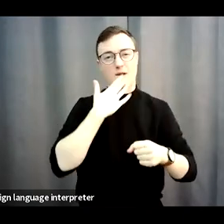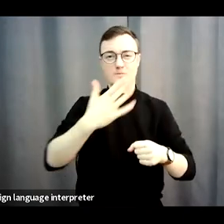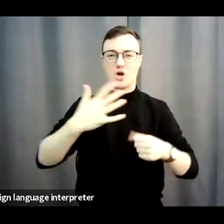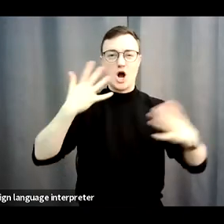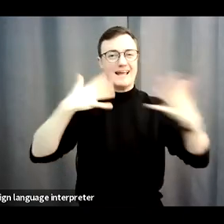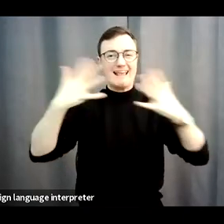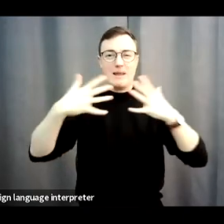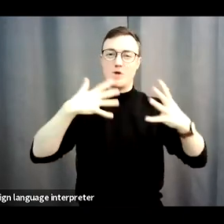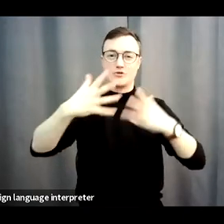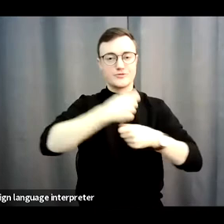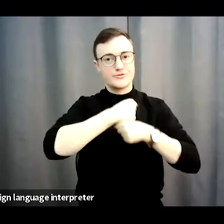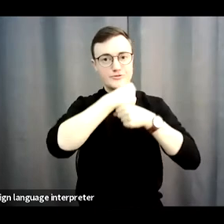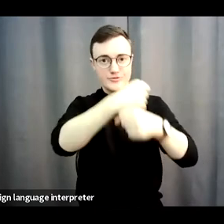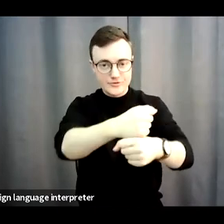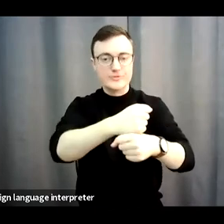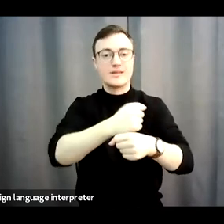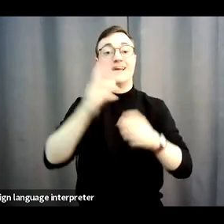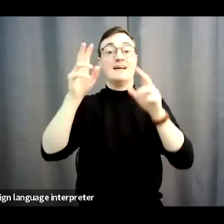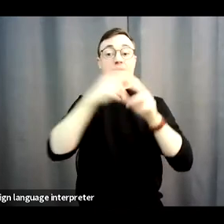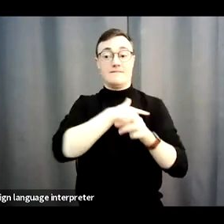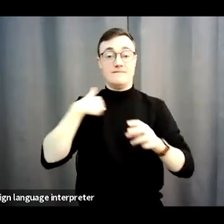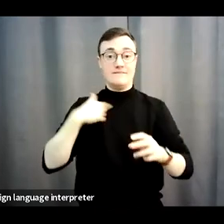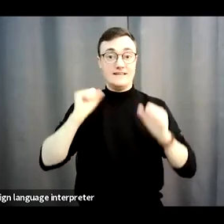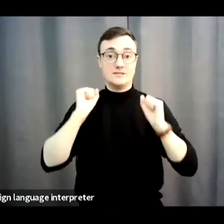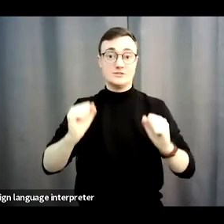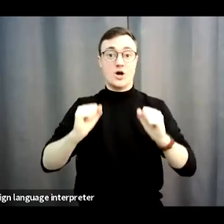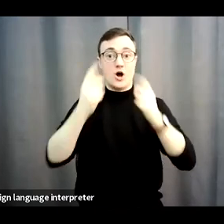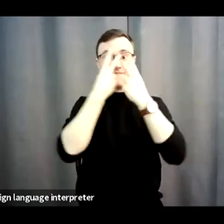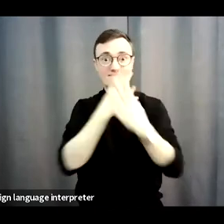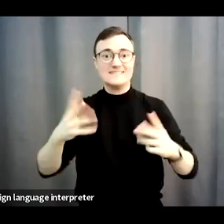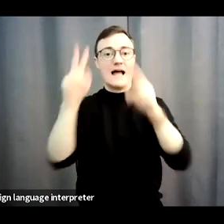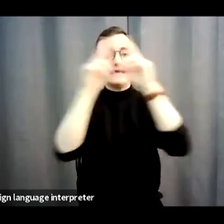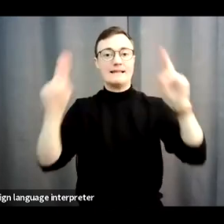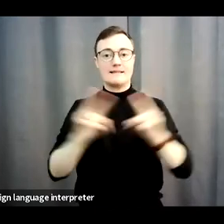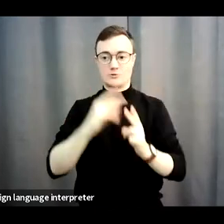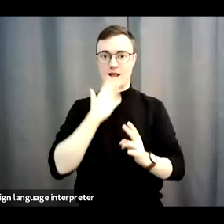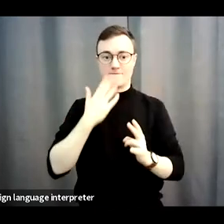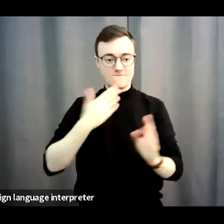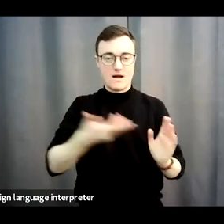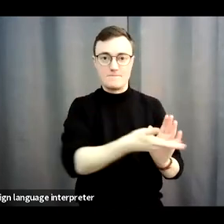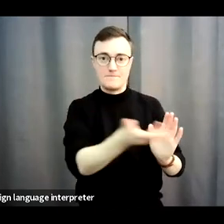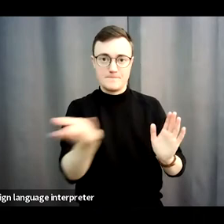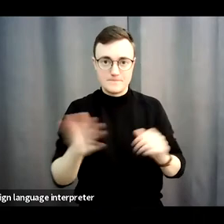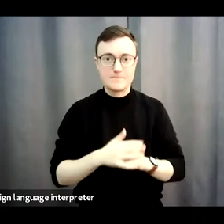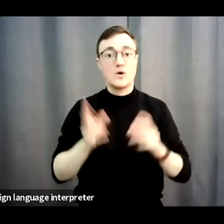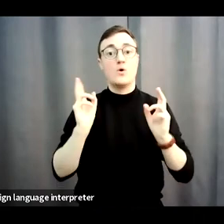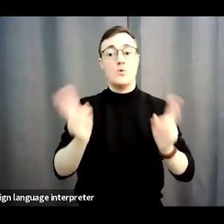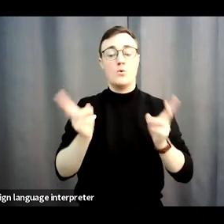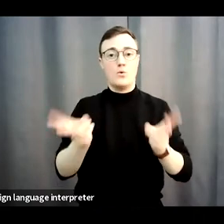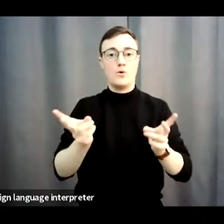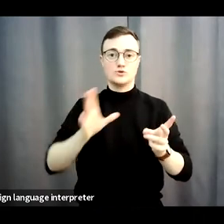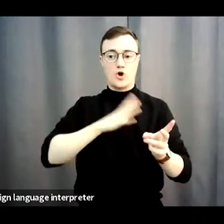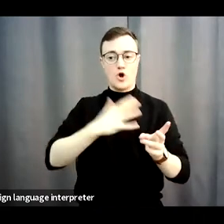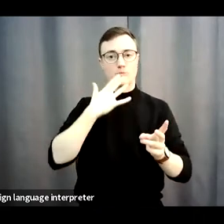Nordic international profiling, and many types of cultural, educational, and civil society